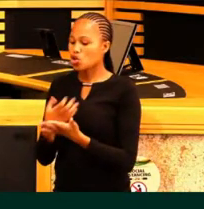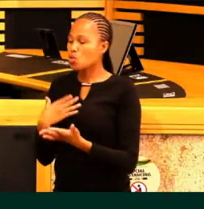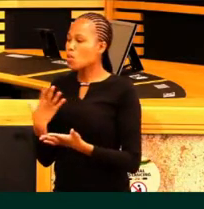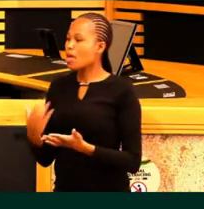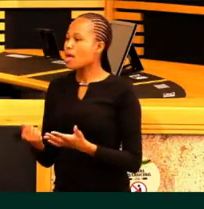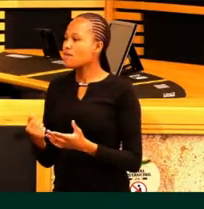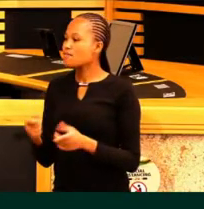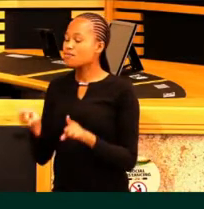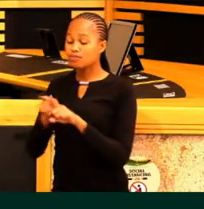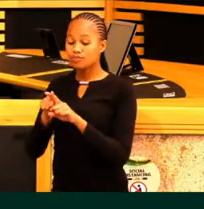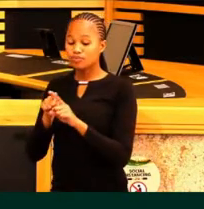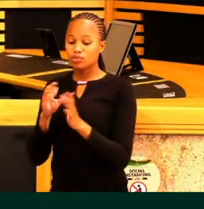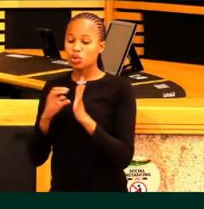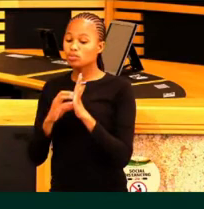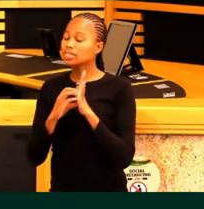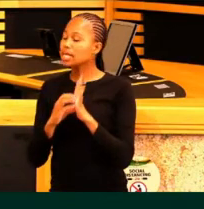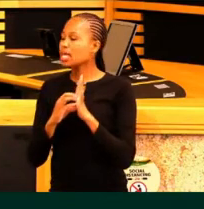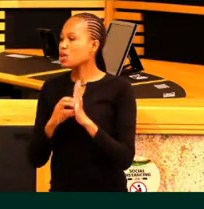example